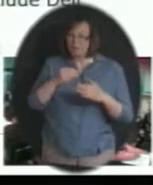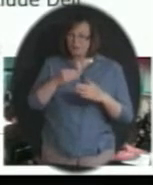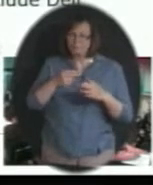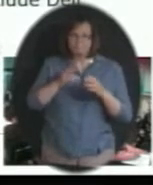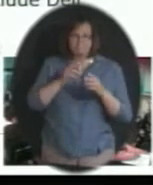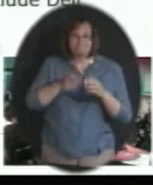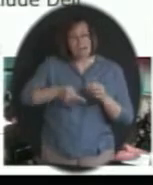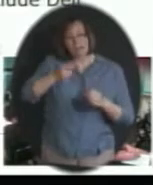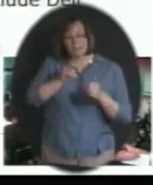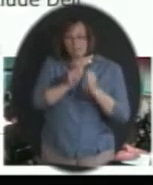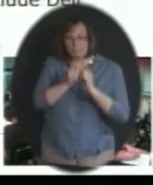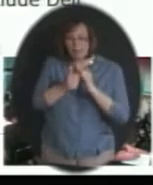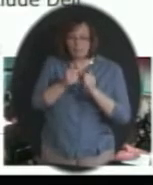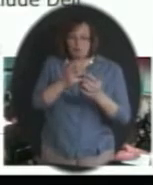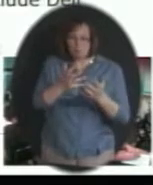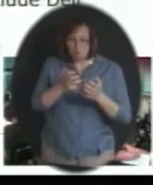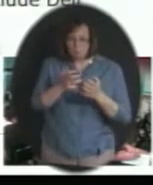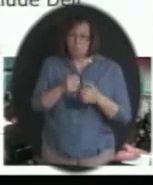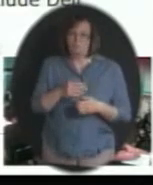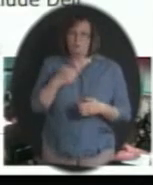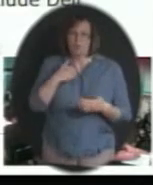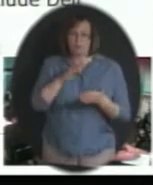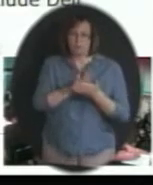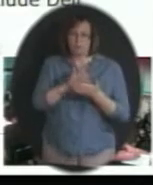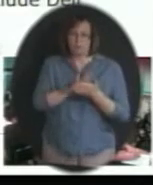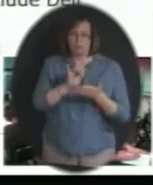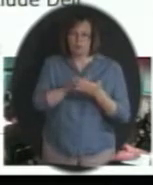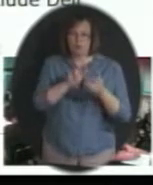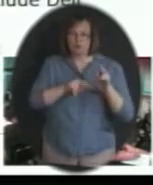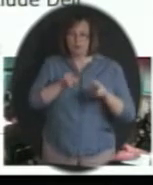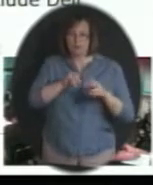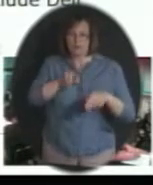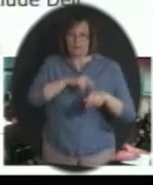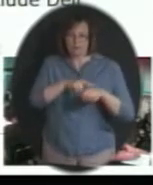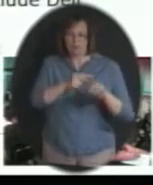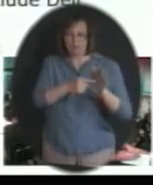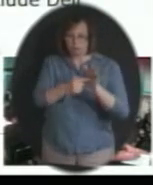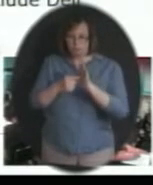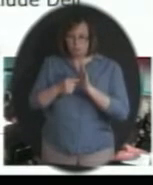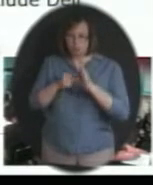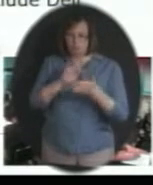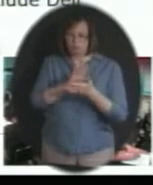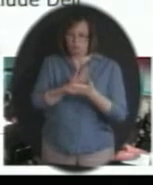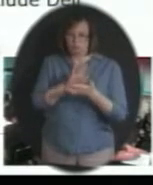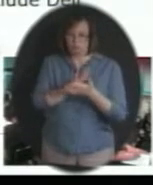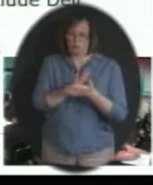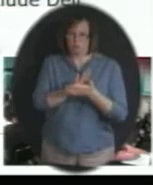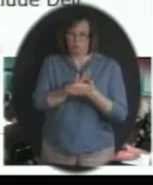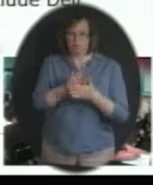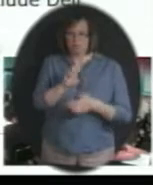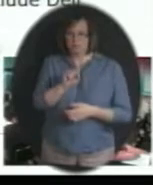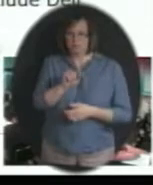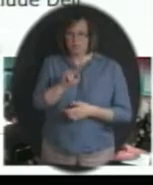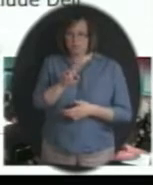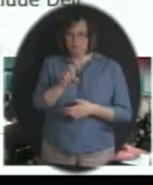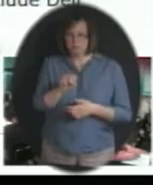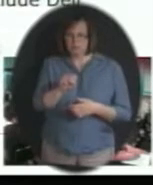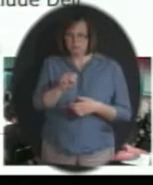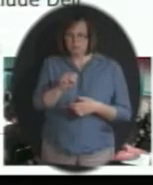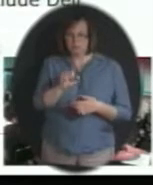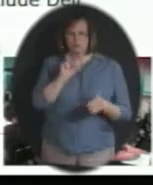after. We have schools that are looking at National Demonstration School status. This